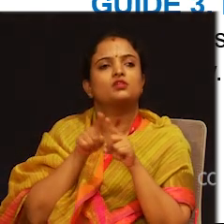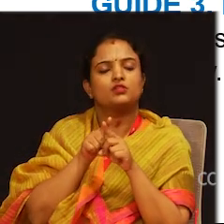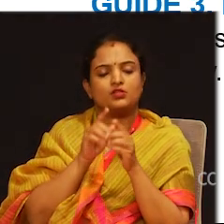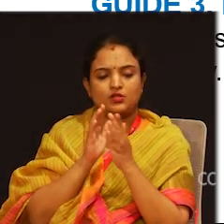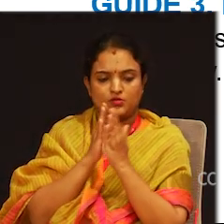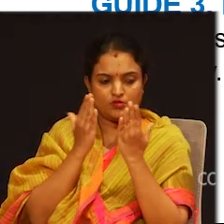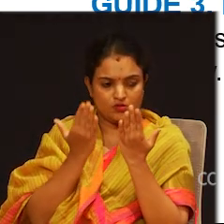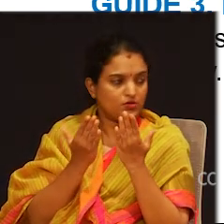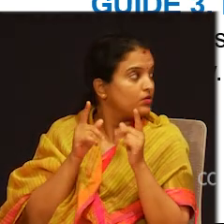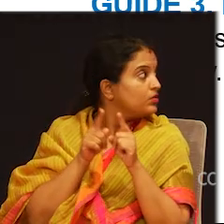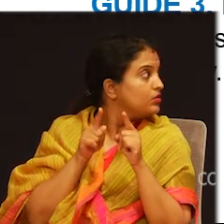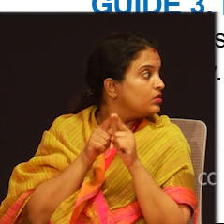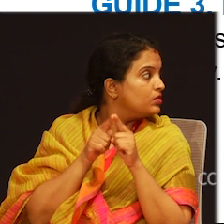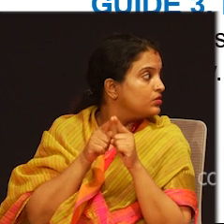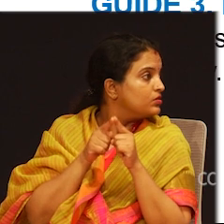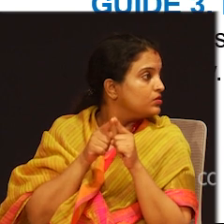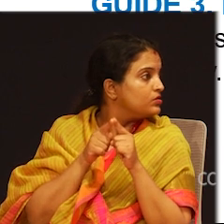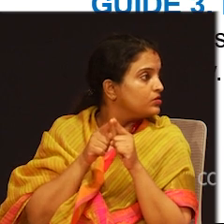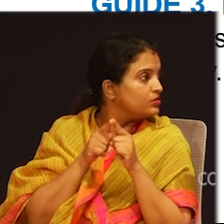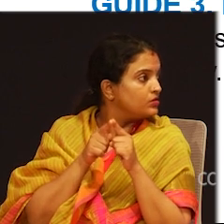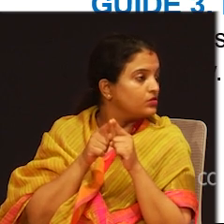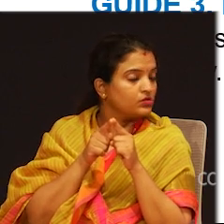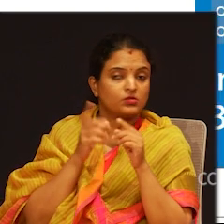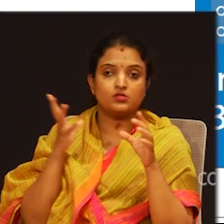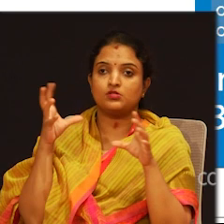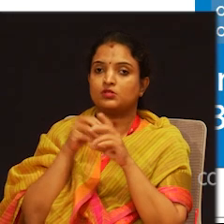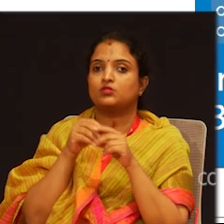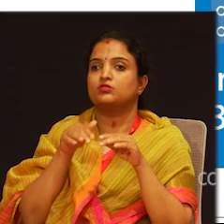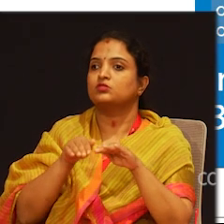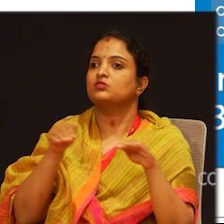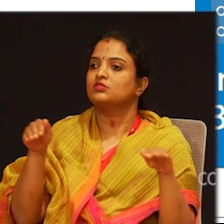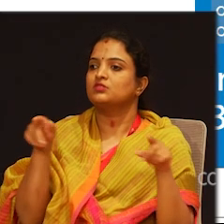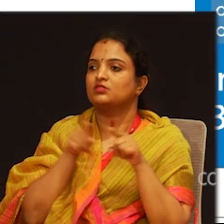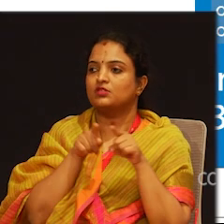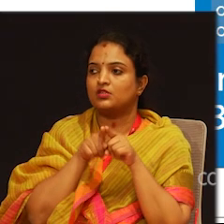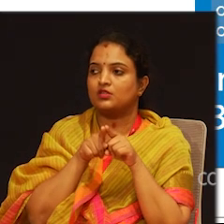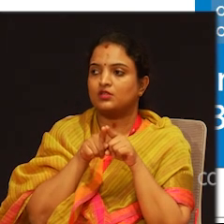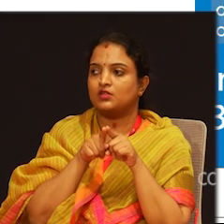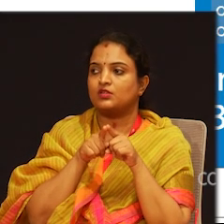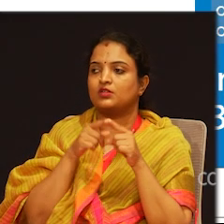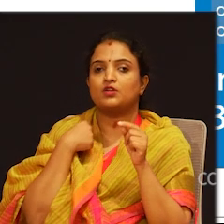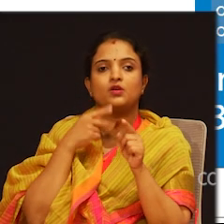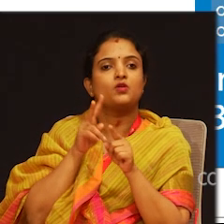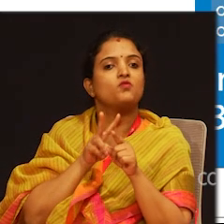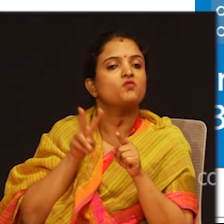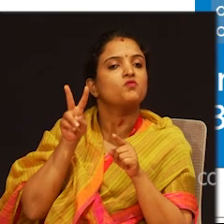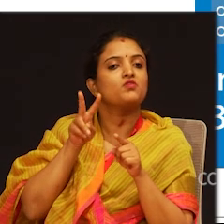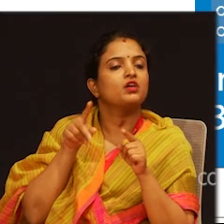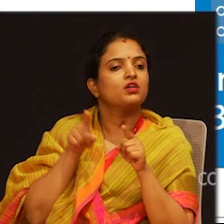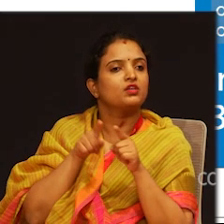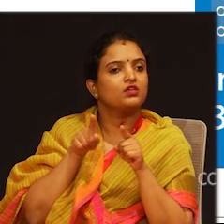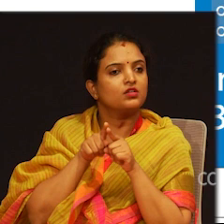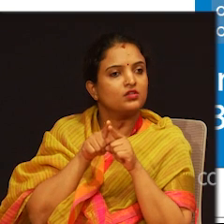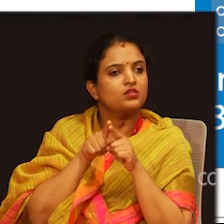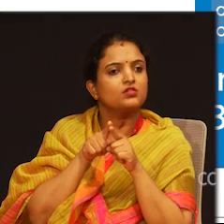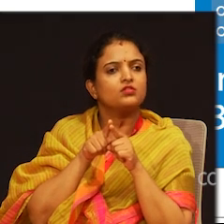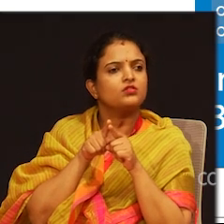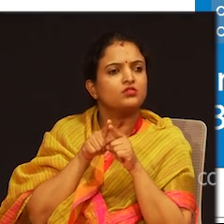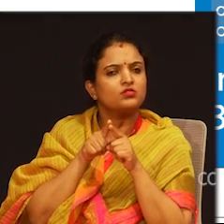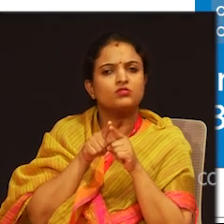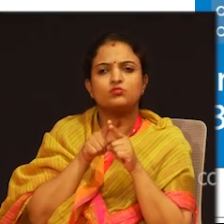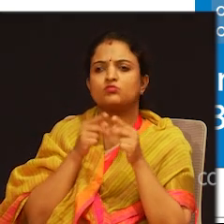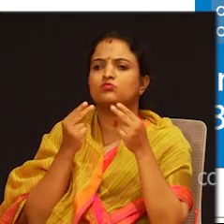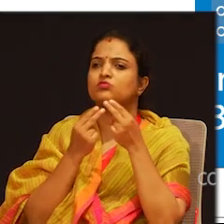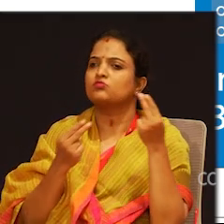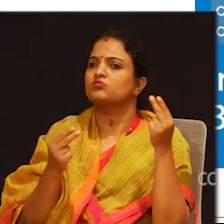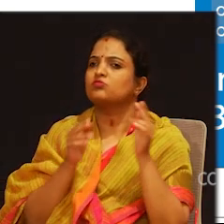visual, which was meant for children. And this was very, very small storybooks